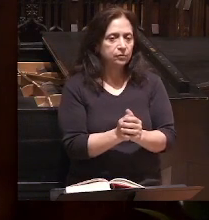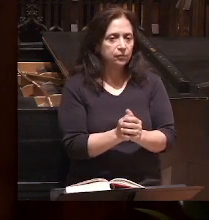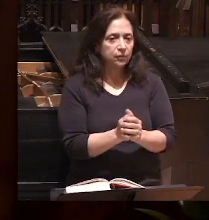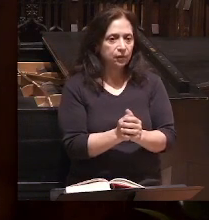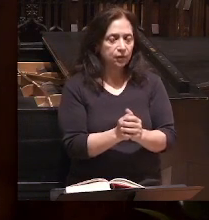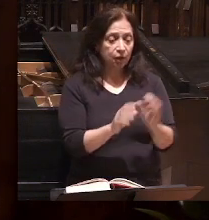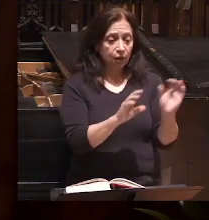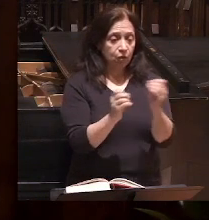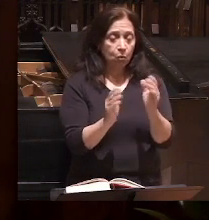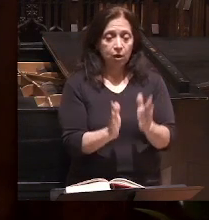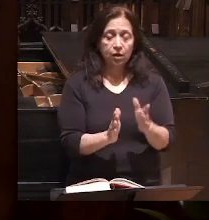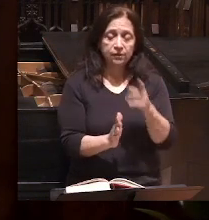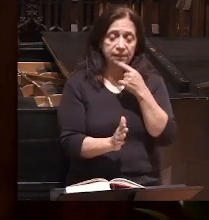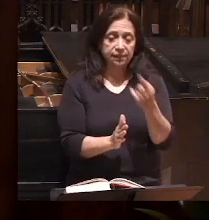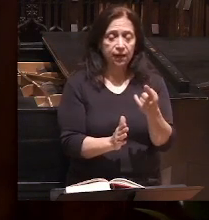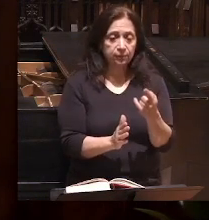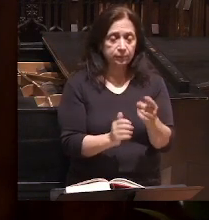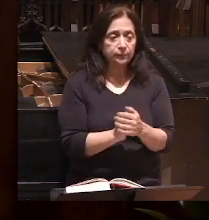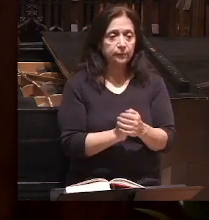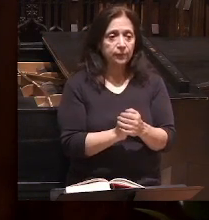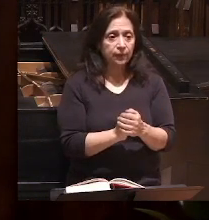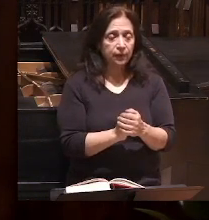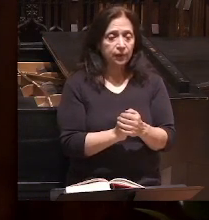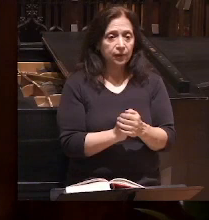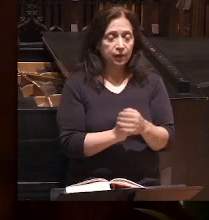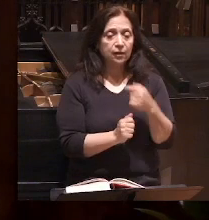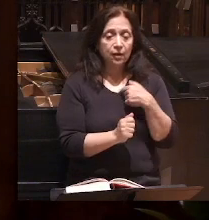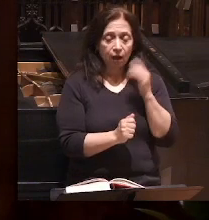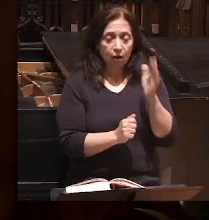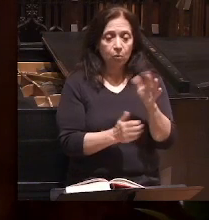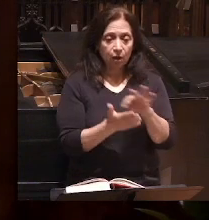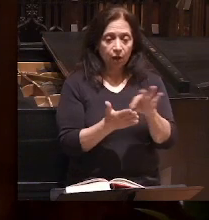And the organizer said, "I'm going to count to three.